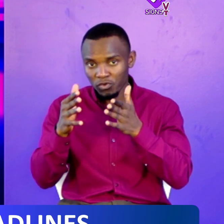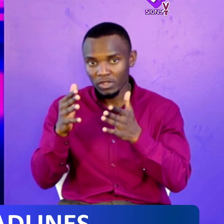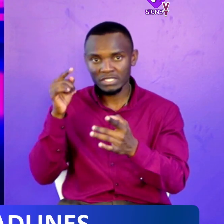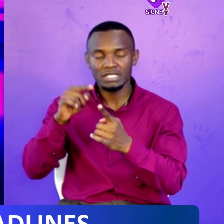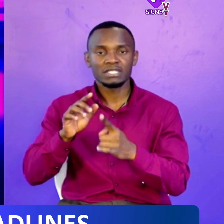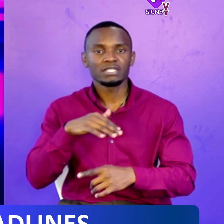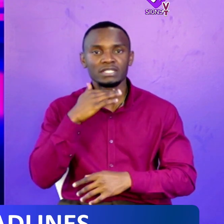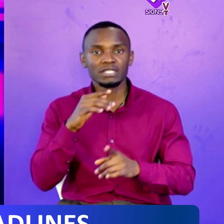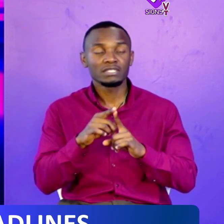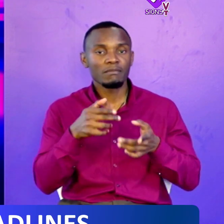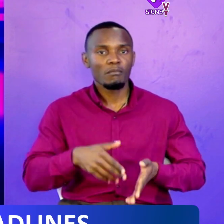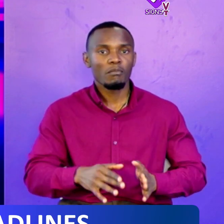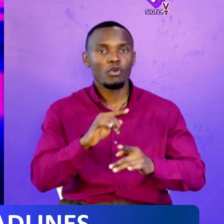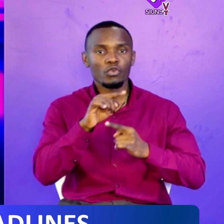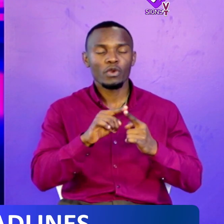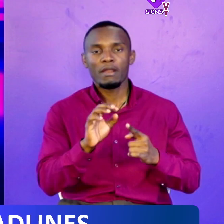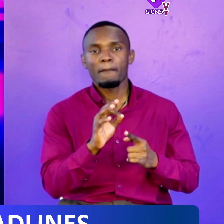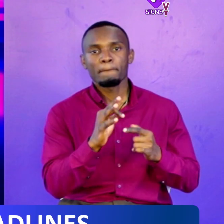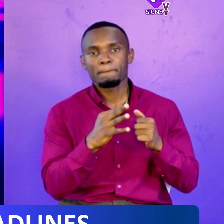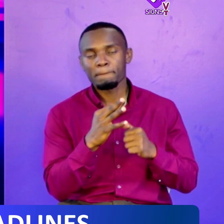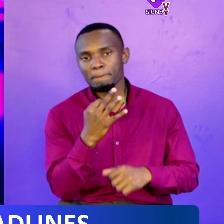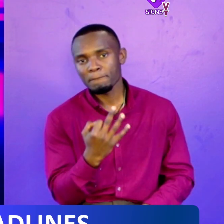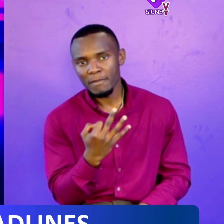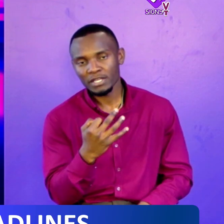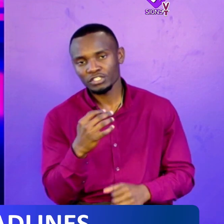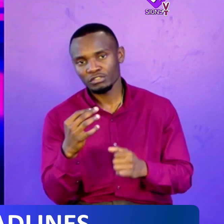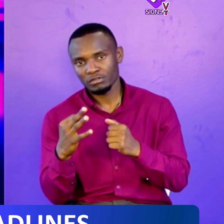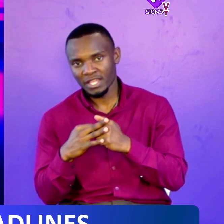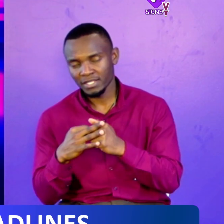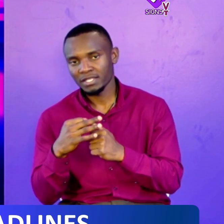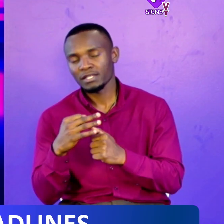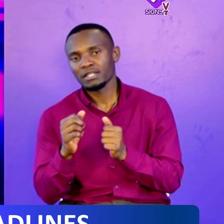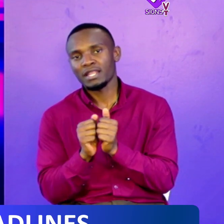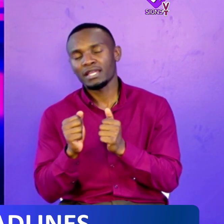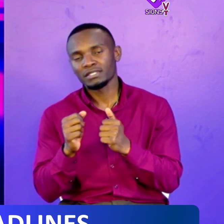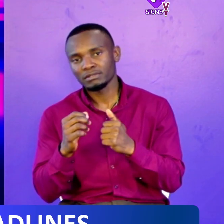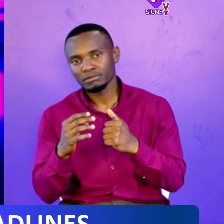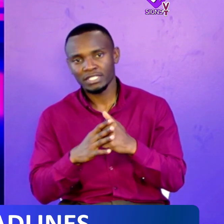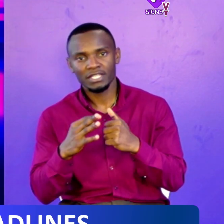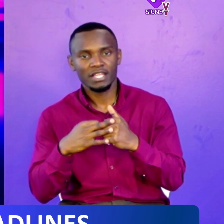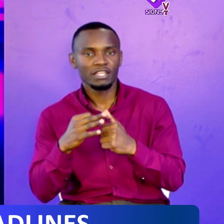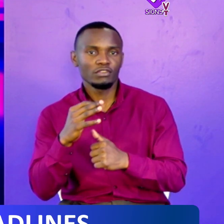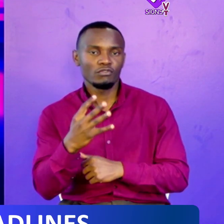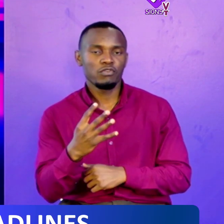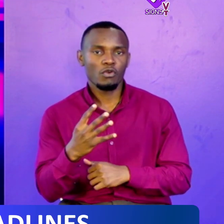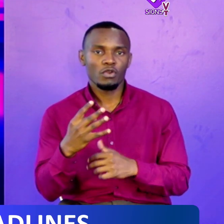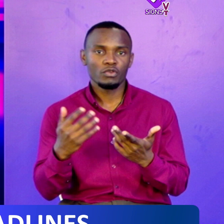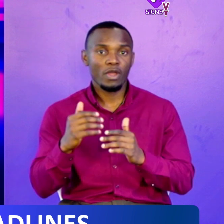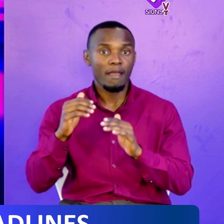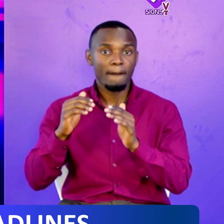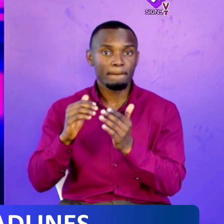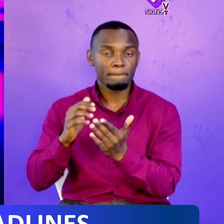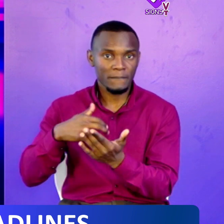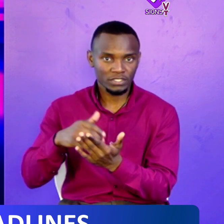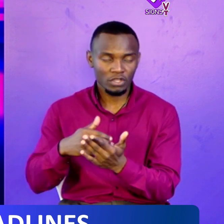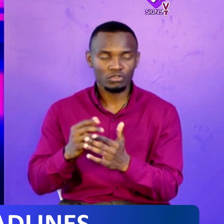March 8, 1984 in Machakos County, he joined the National Police Service in 2005 and later